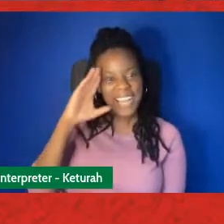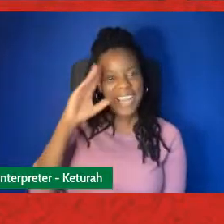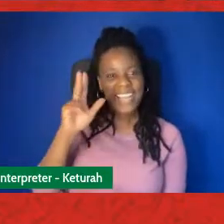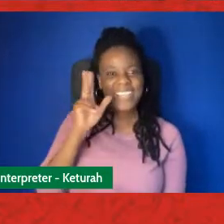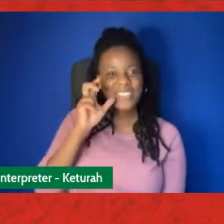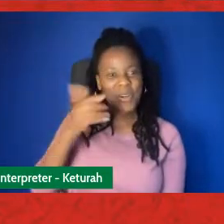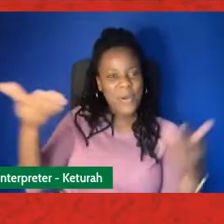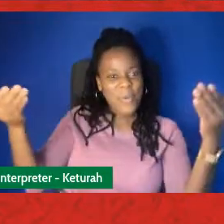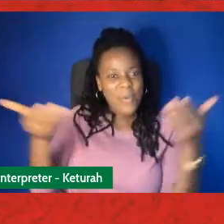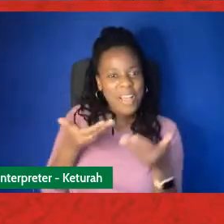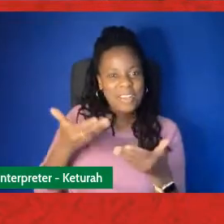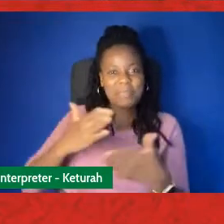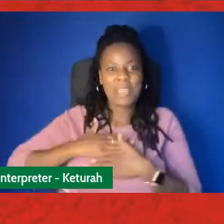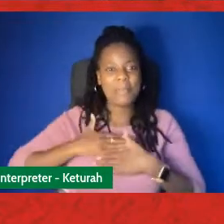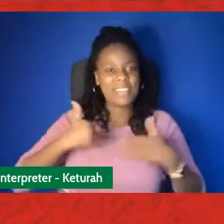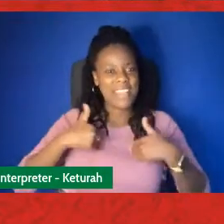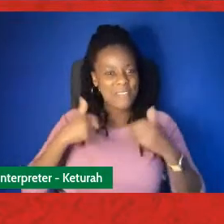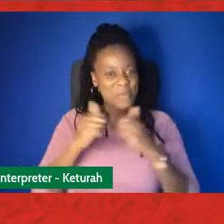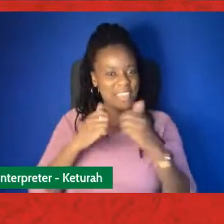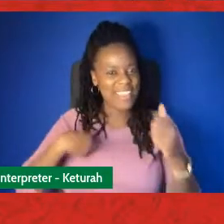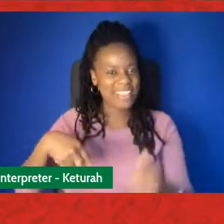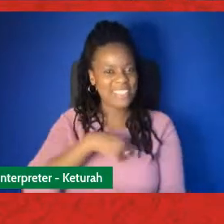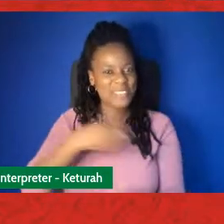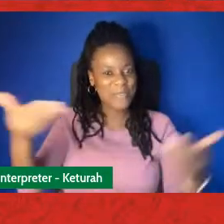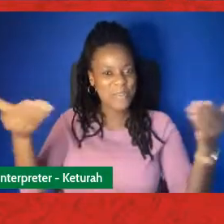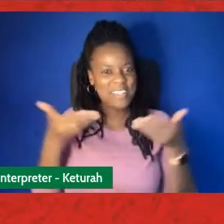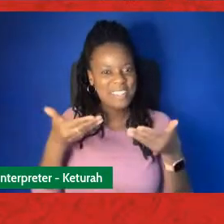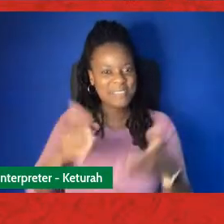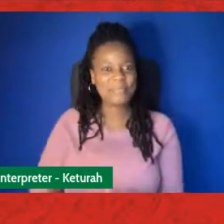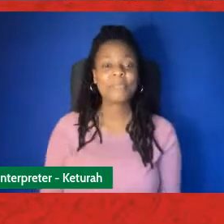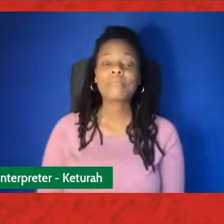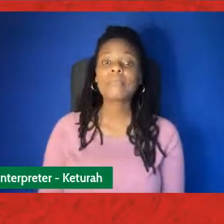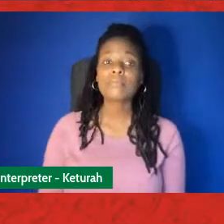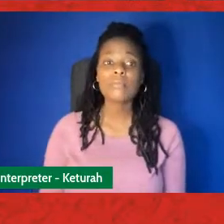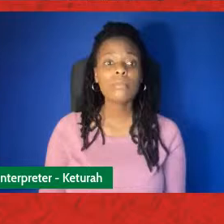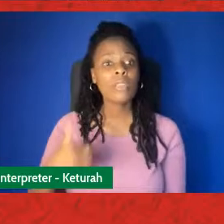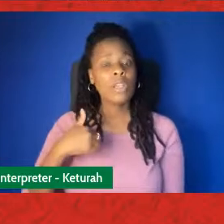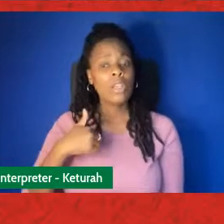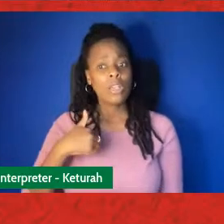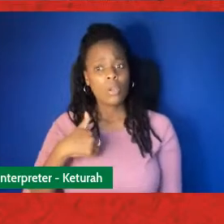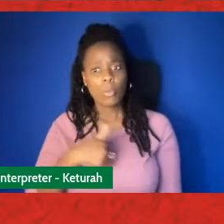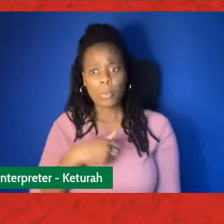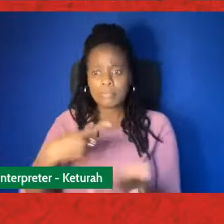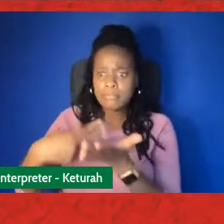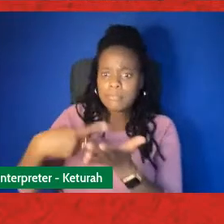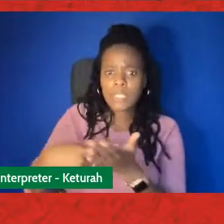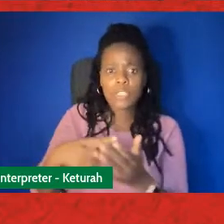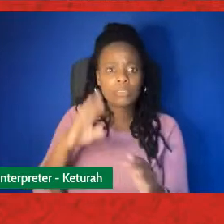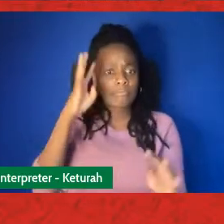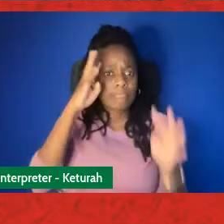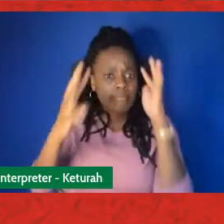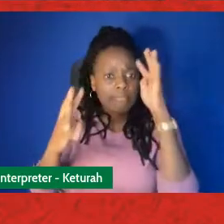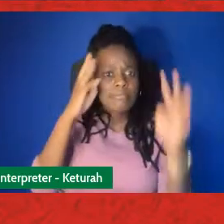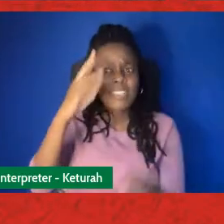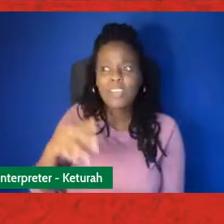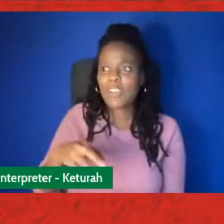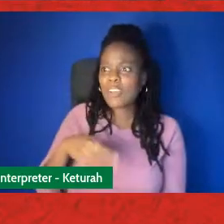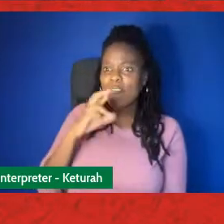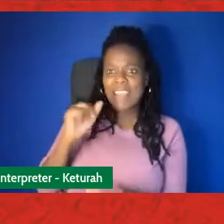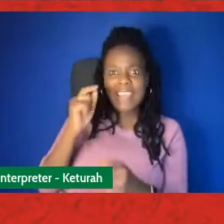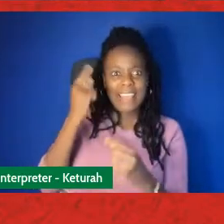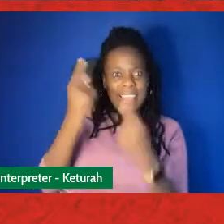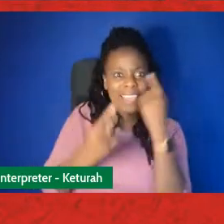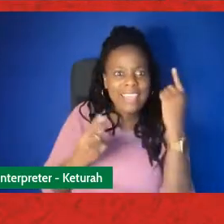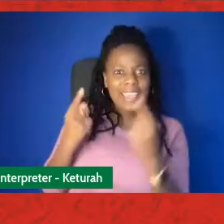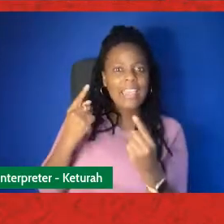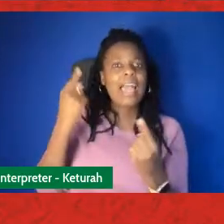welcome. Glad to have you with us now. Welcome. When you talk about reimagining and rethinking, I think instantly of